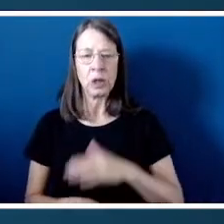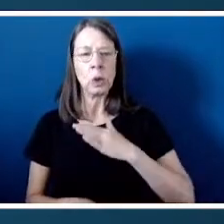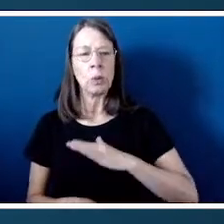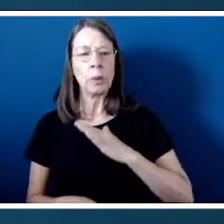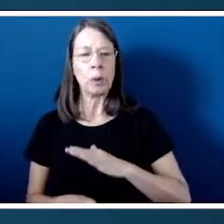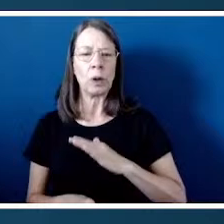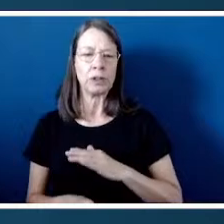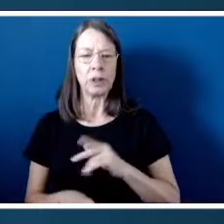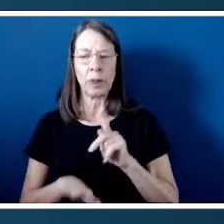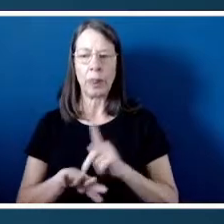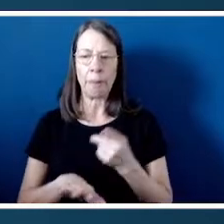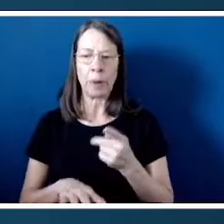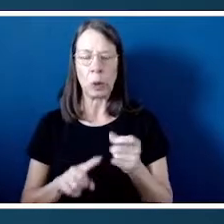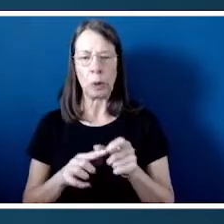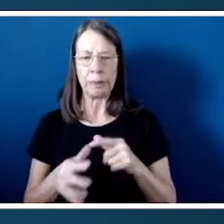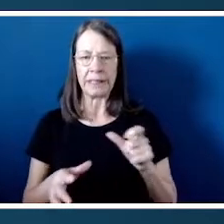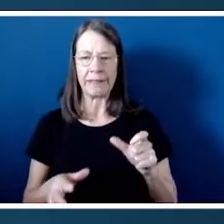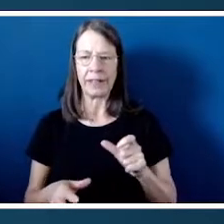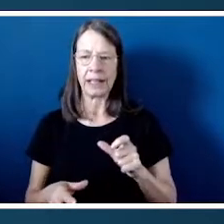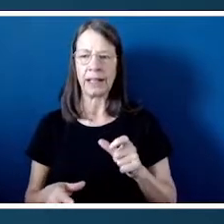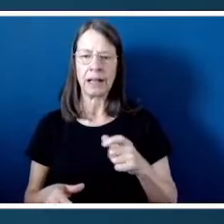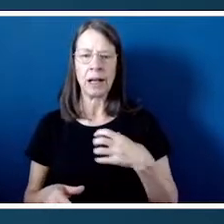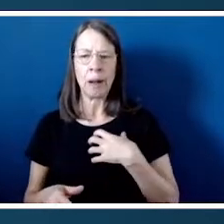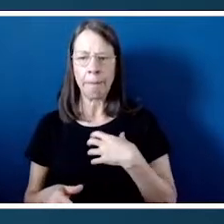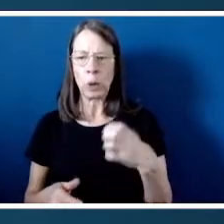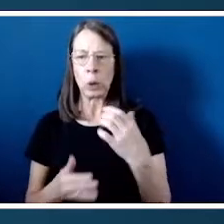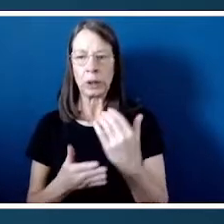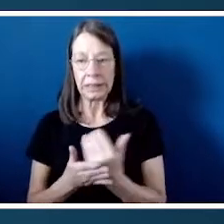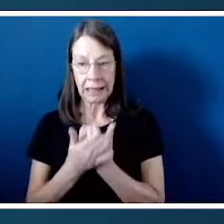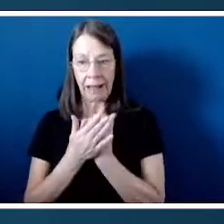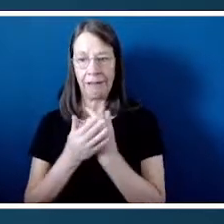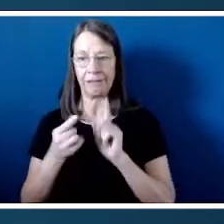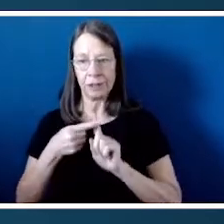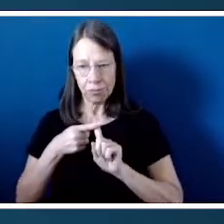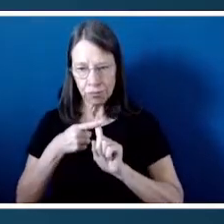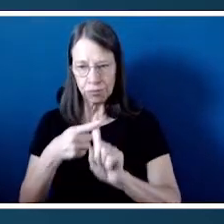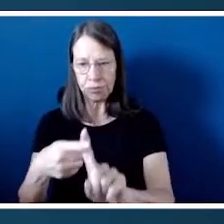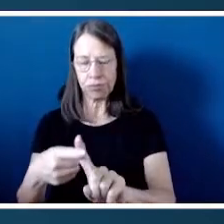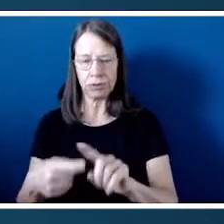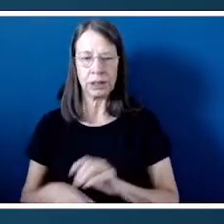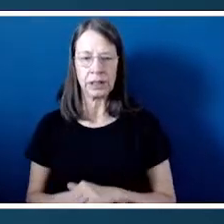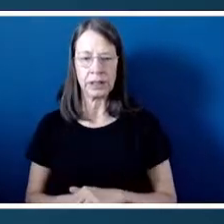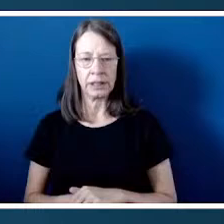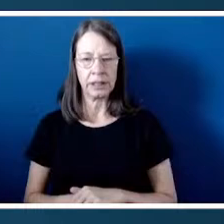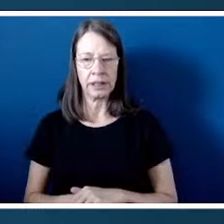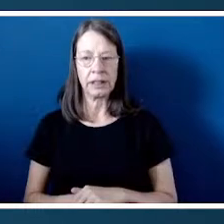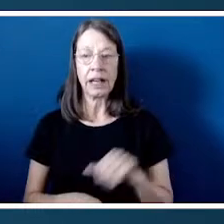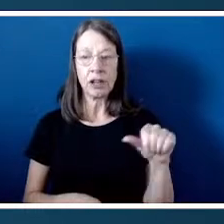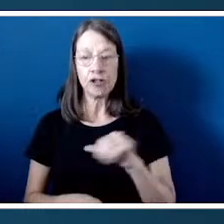region. That should be the strategic response to the geopolitical